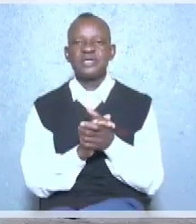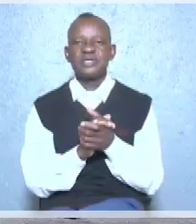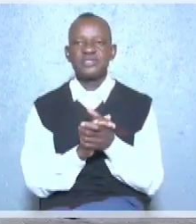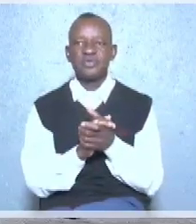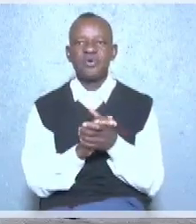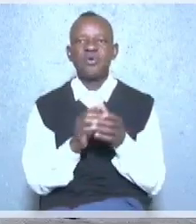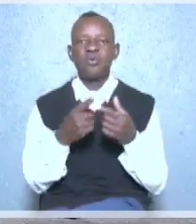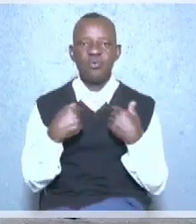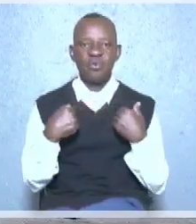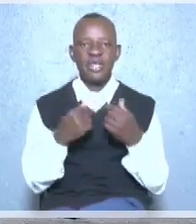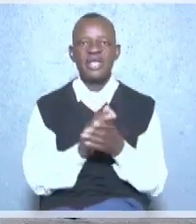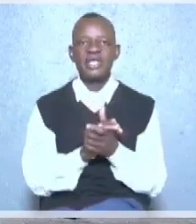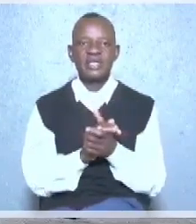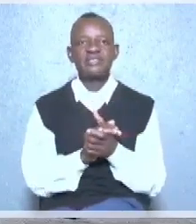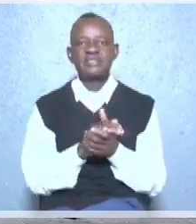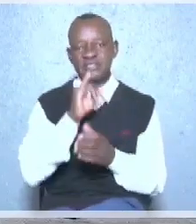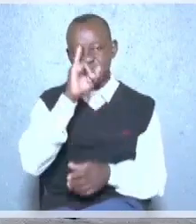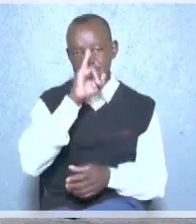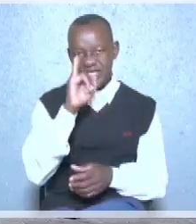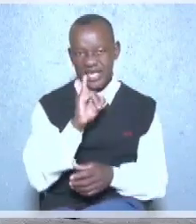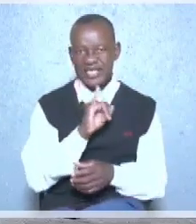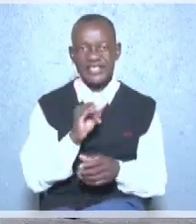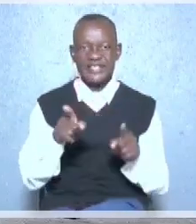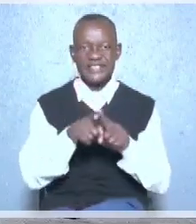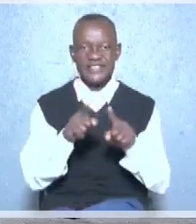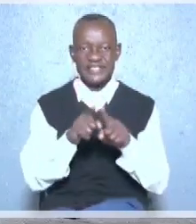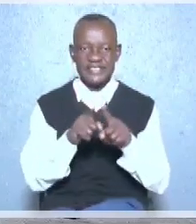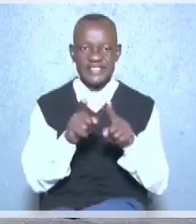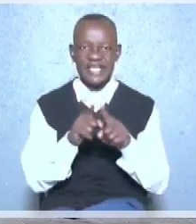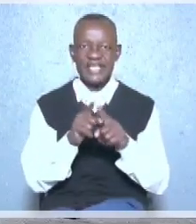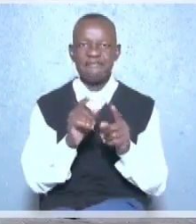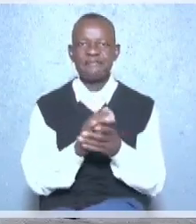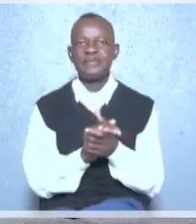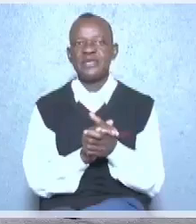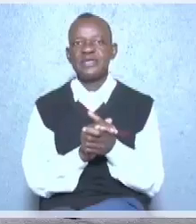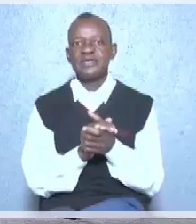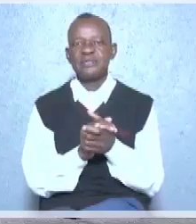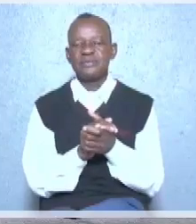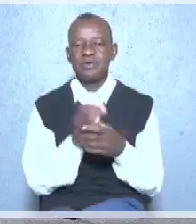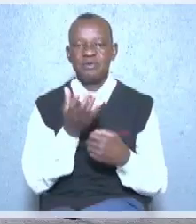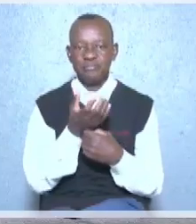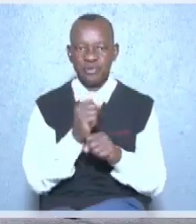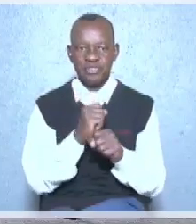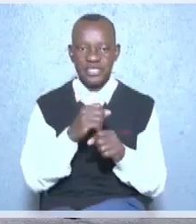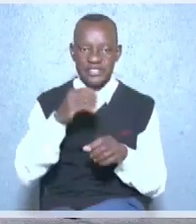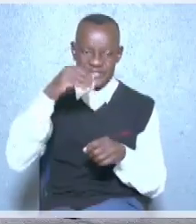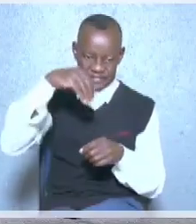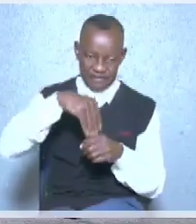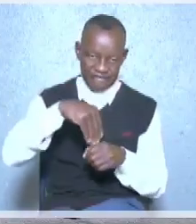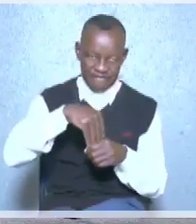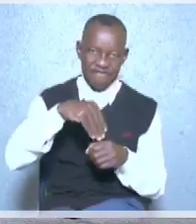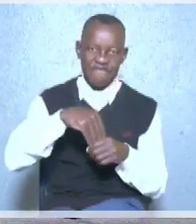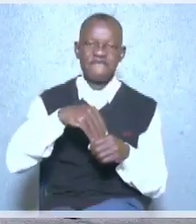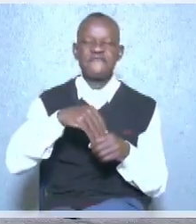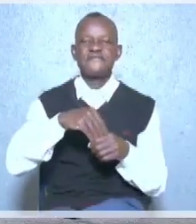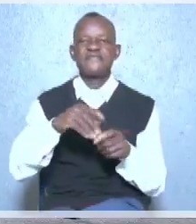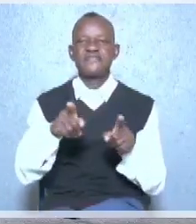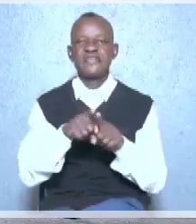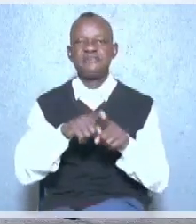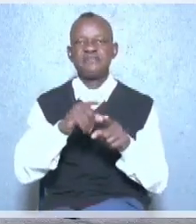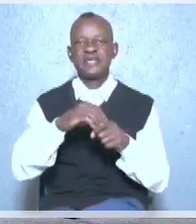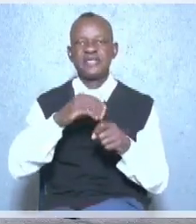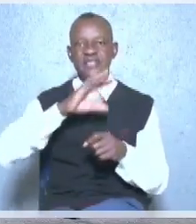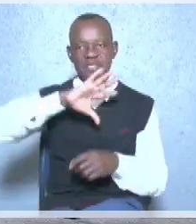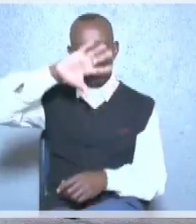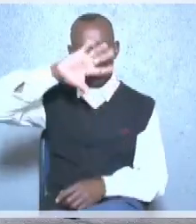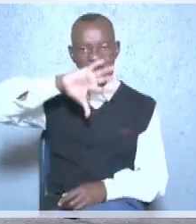think that brings me to my next question, Armas, which is the importance of owning the narrative. We find that as time goes, especially we as Africans whose